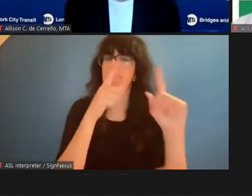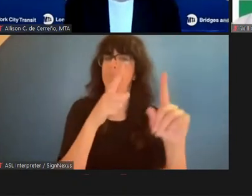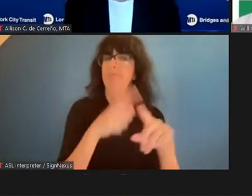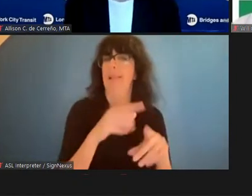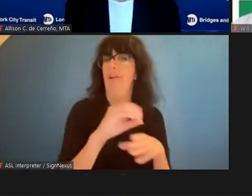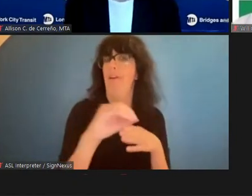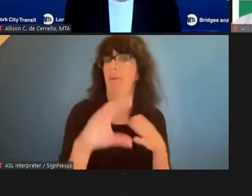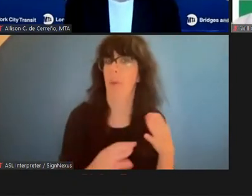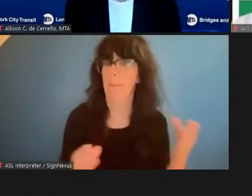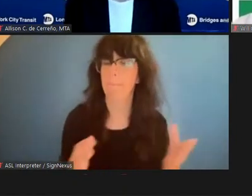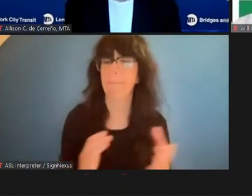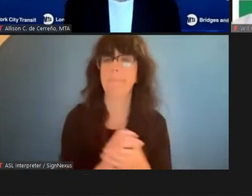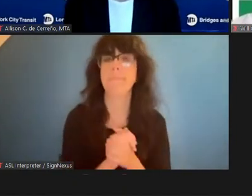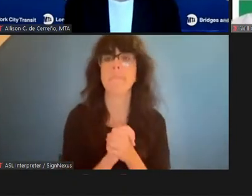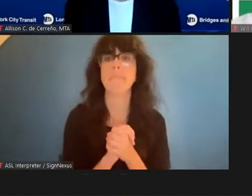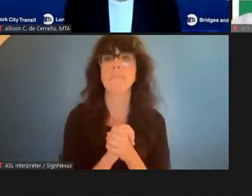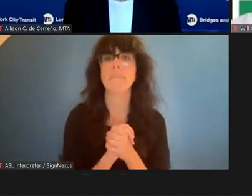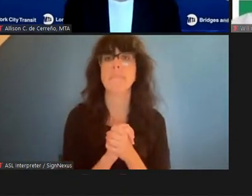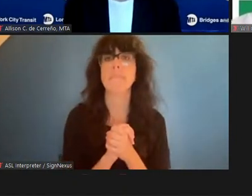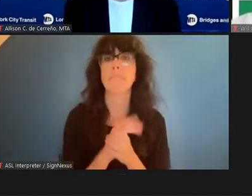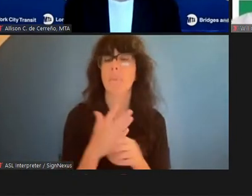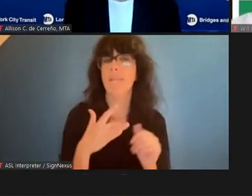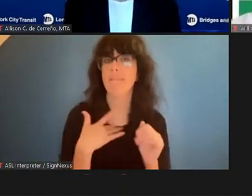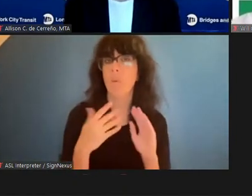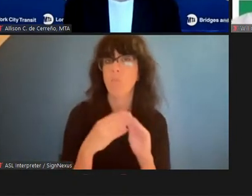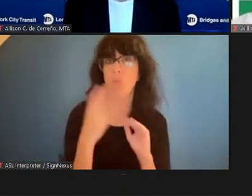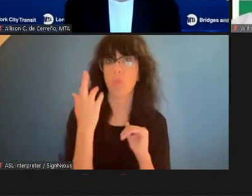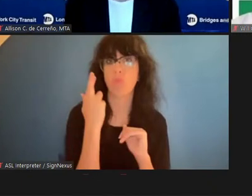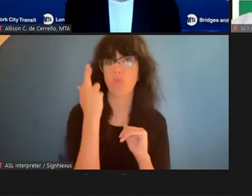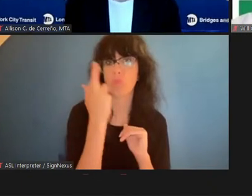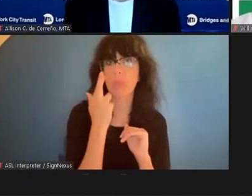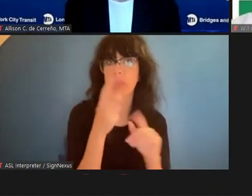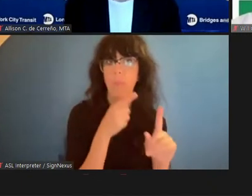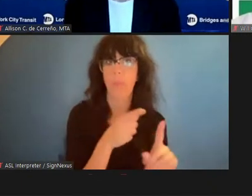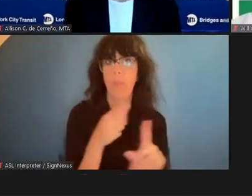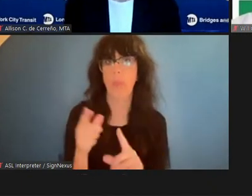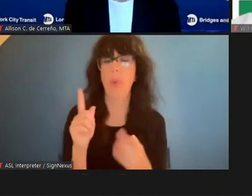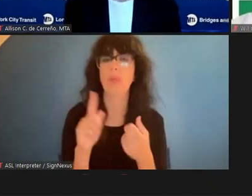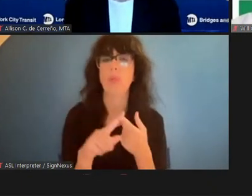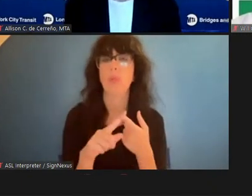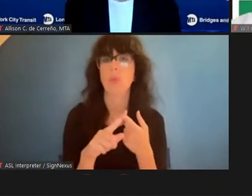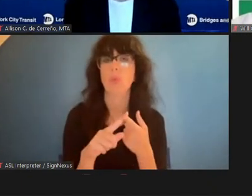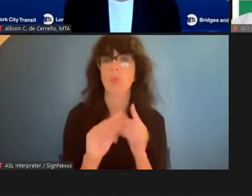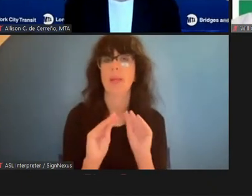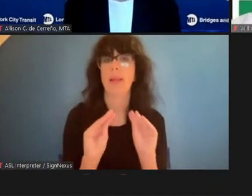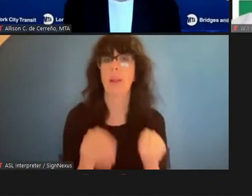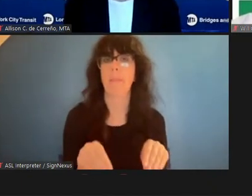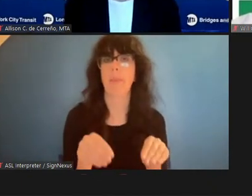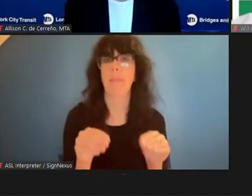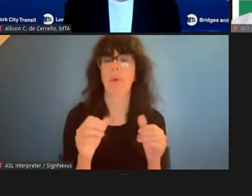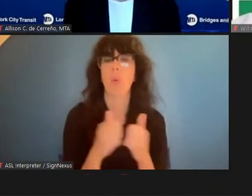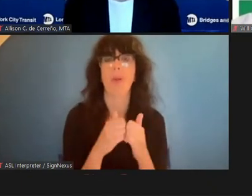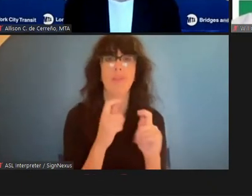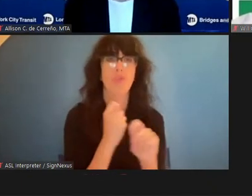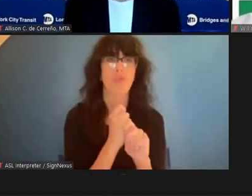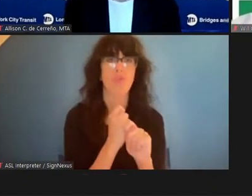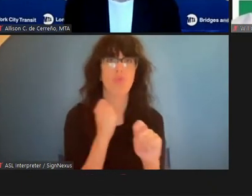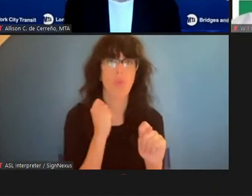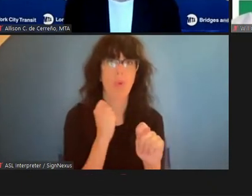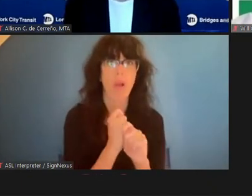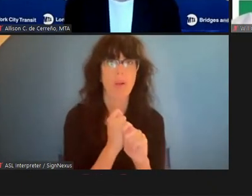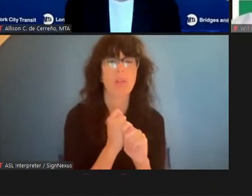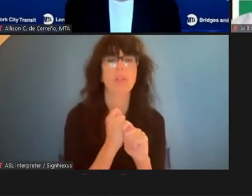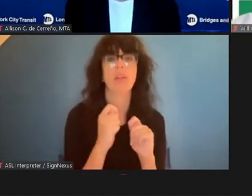i think perhaps a more reasonable starting point would be to implement this with the trucks and the commercial